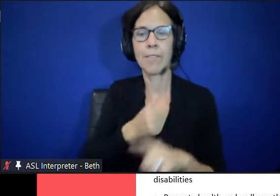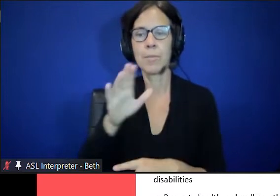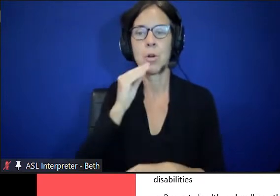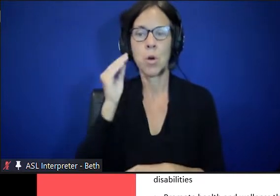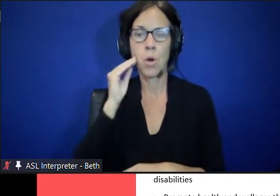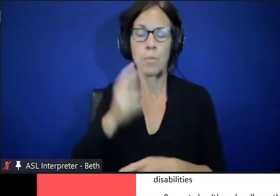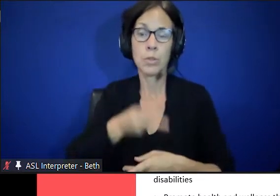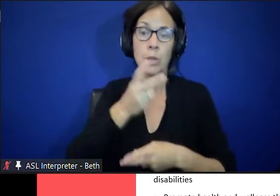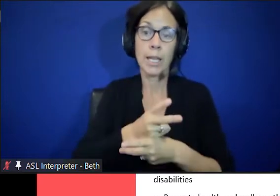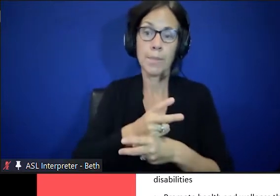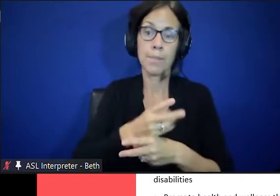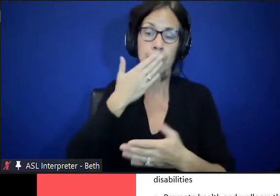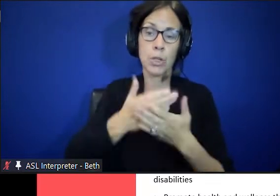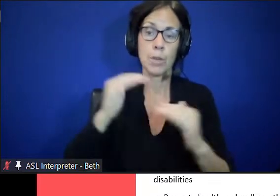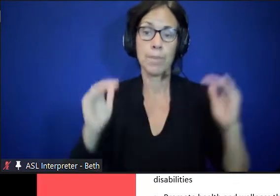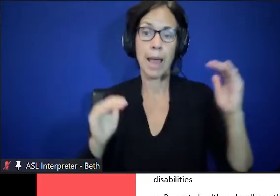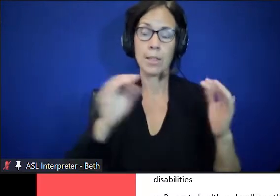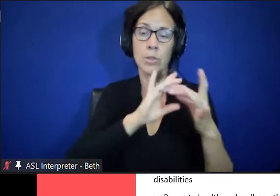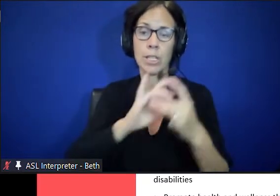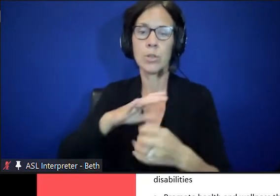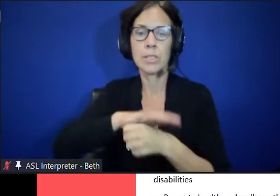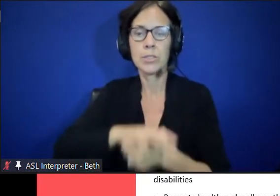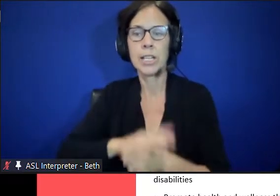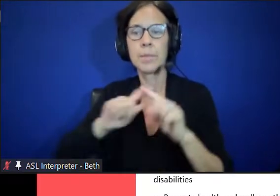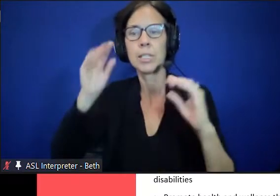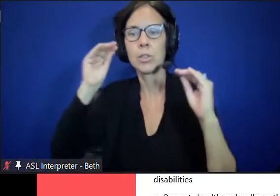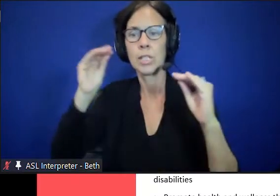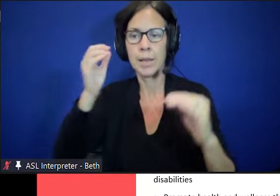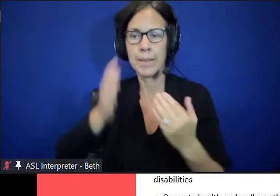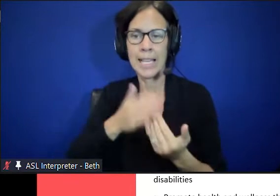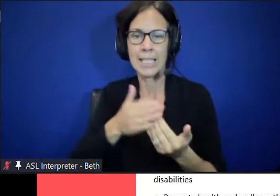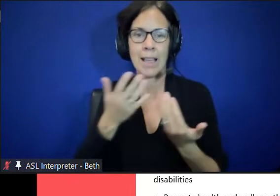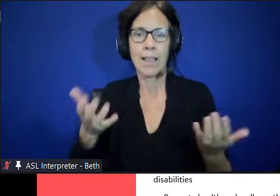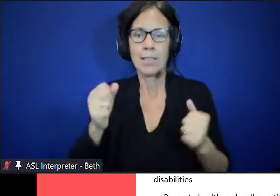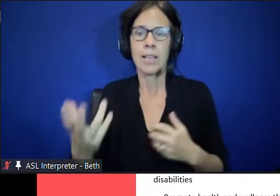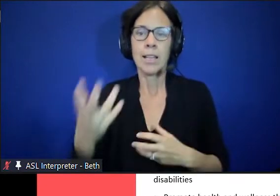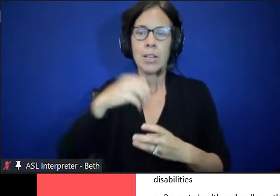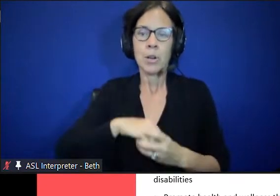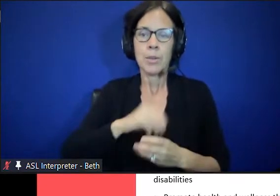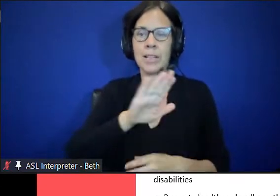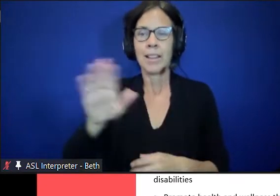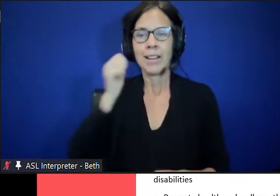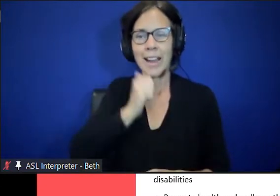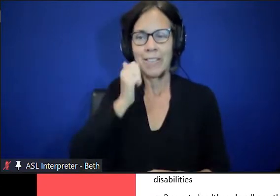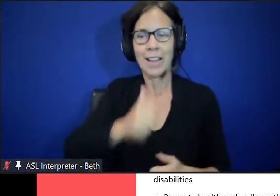good stress balance, but just to teach them easy things that they can incorporate into their everyday lives.